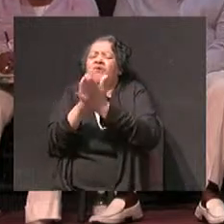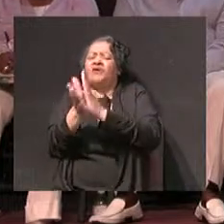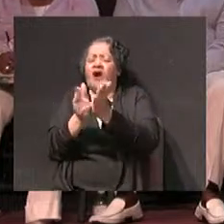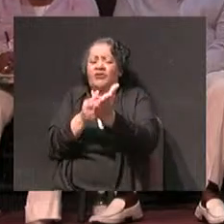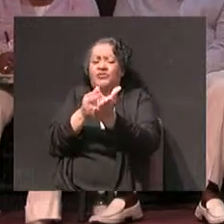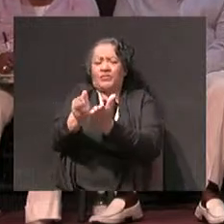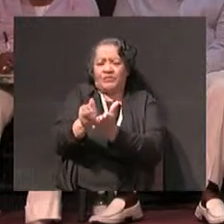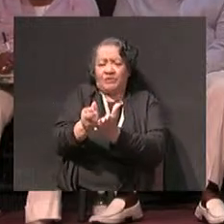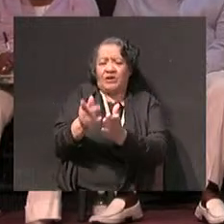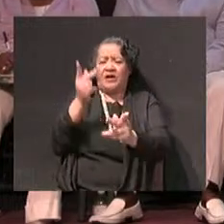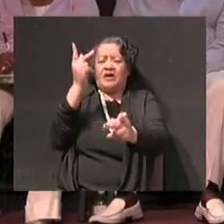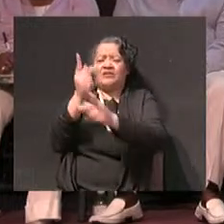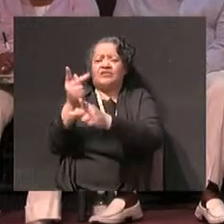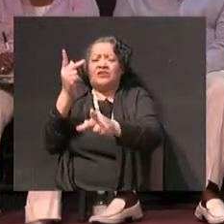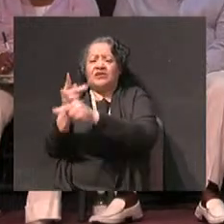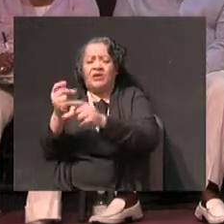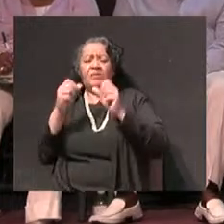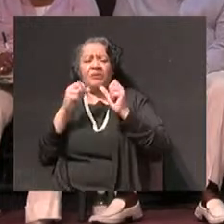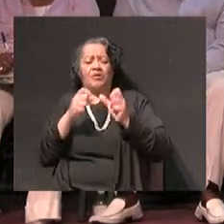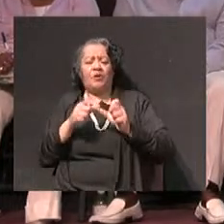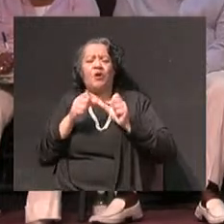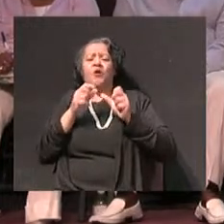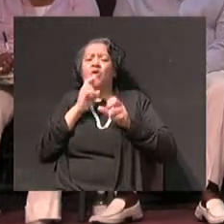And they're keeping it real with Jesus.